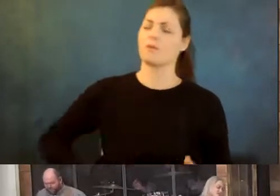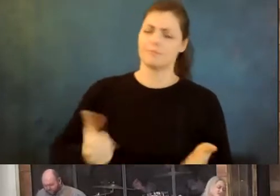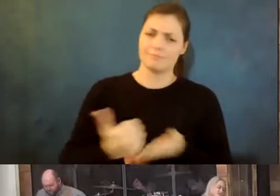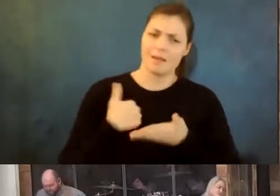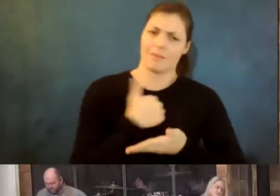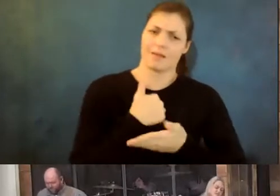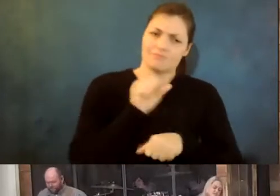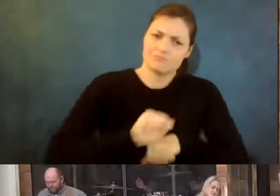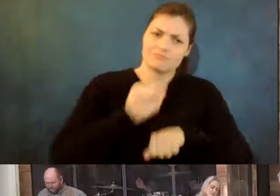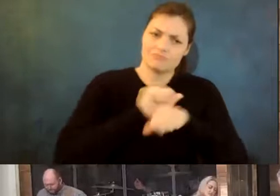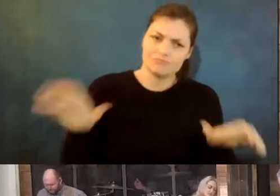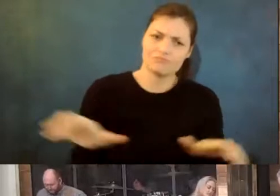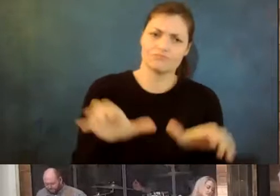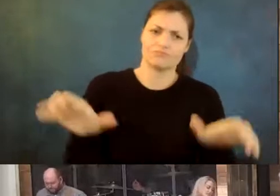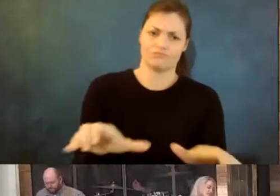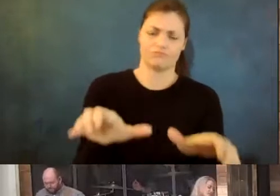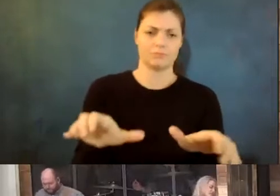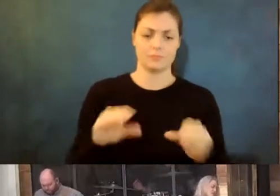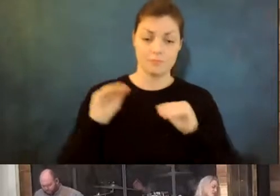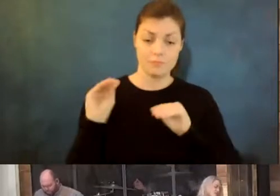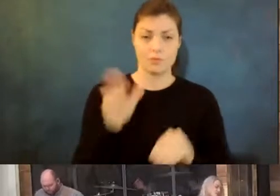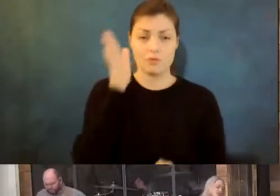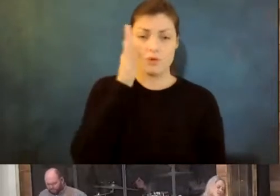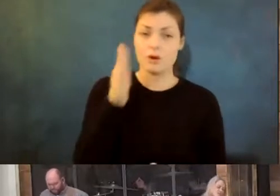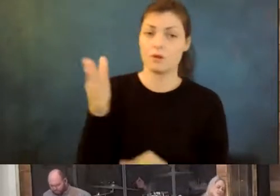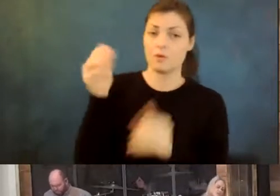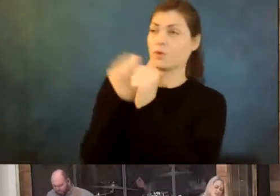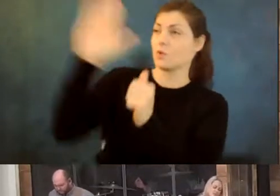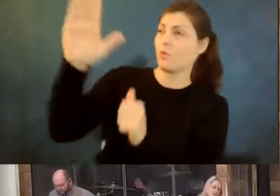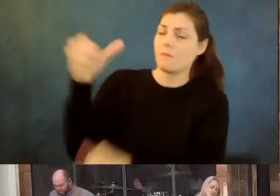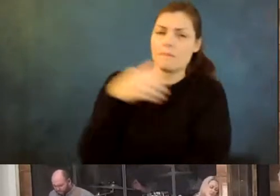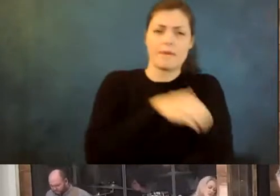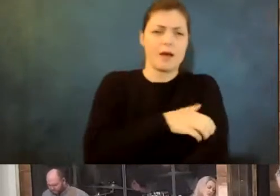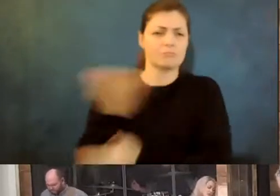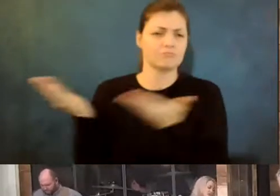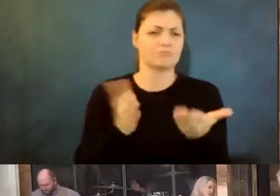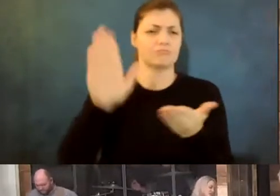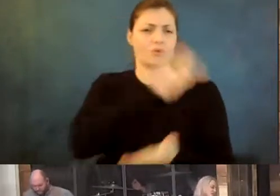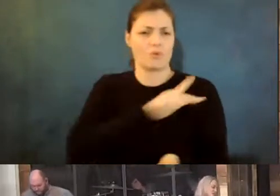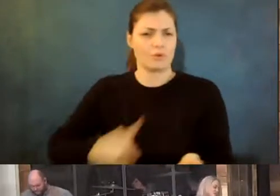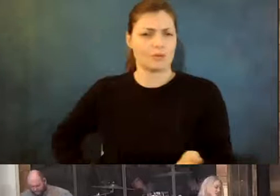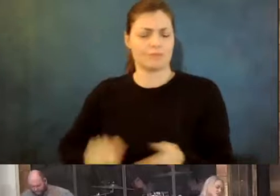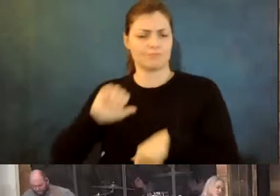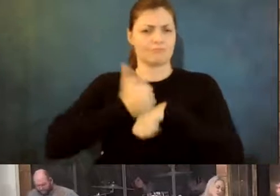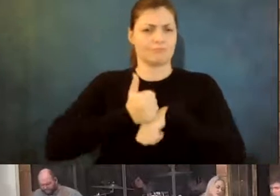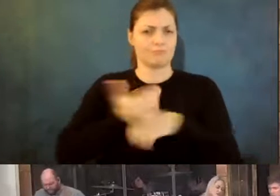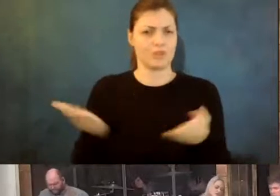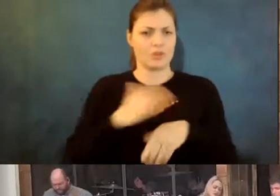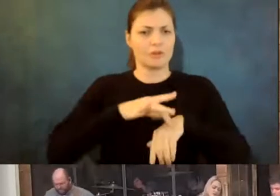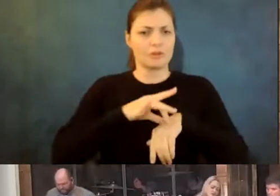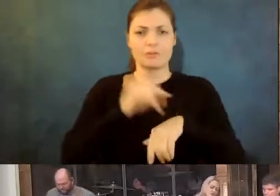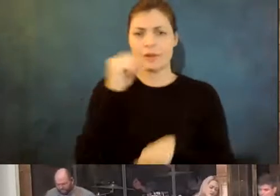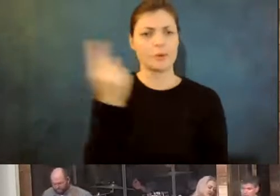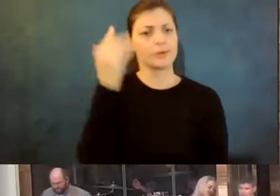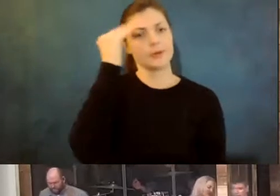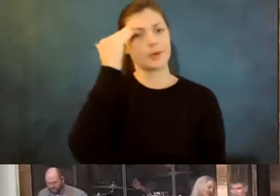Lord. We would move forward in your power to bring your kingdom here on earth. Lord, I pray that we wouldn't just know the Lord's